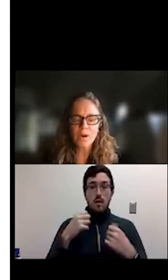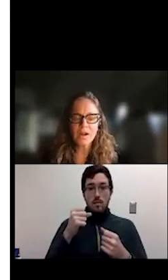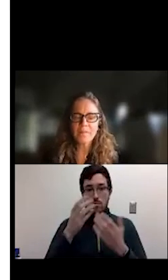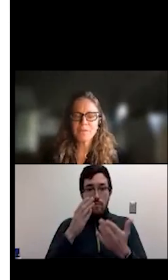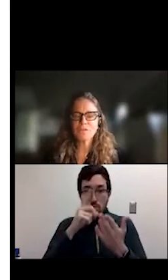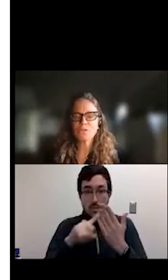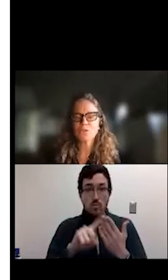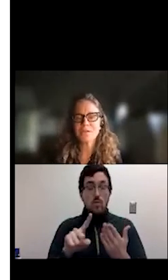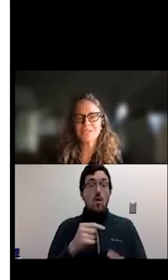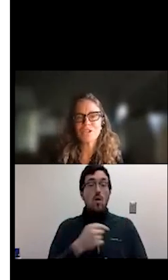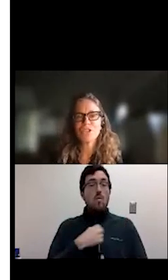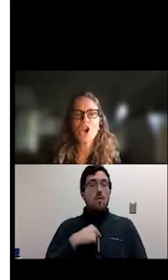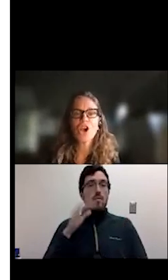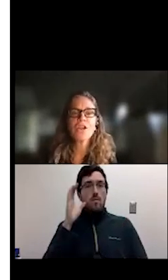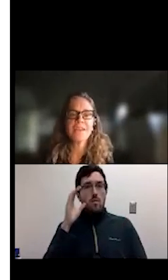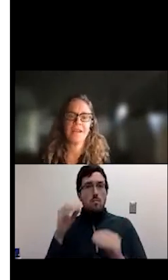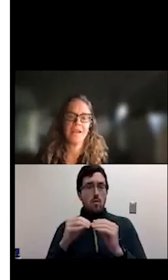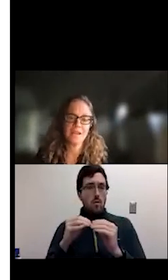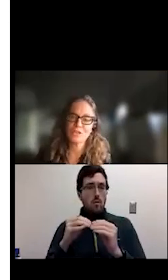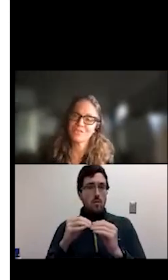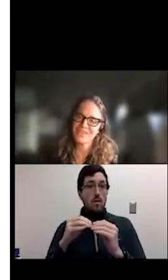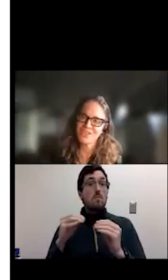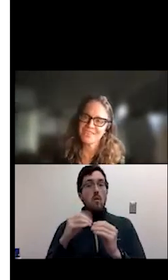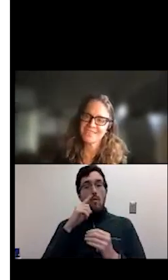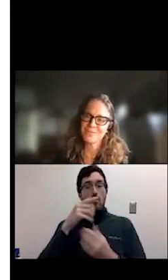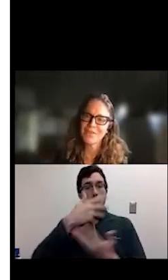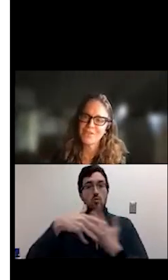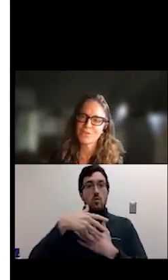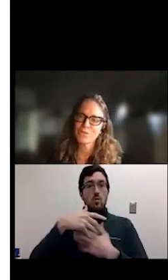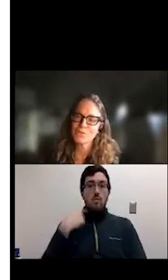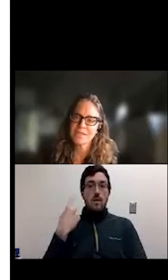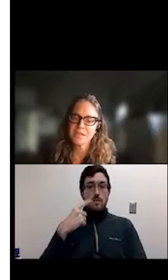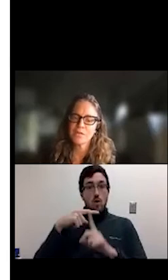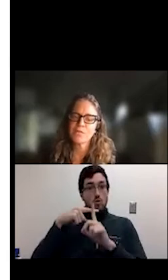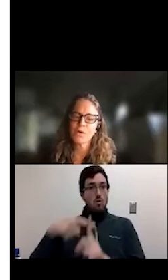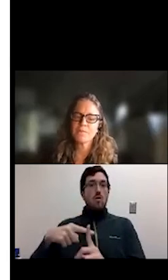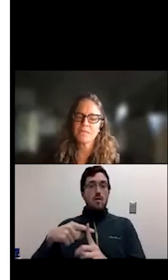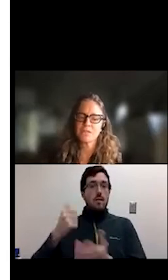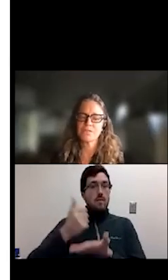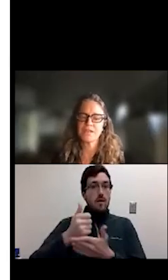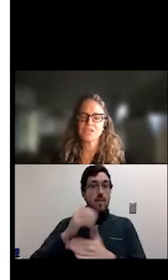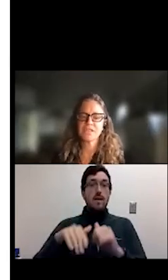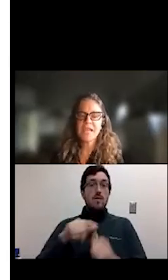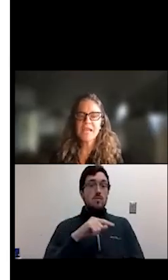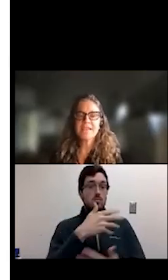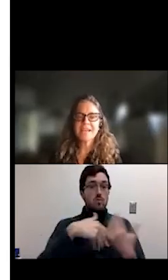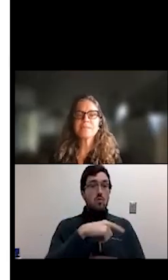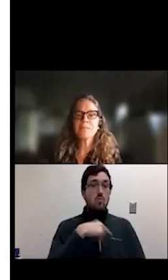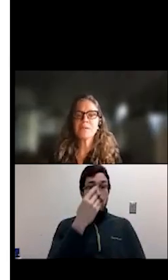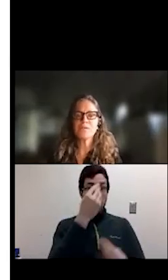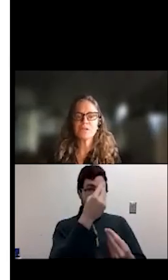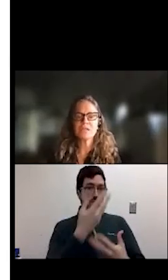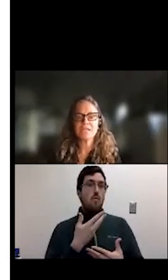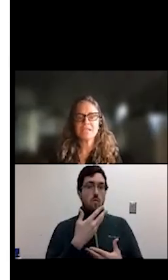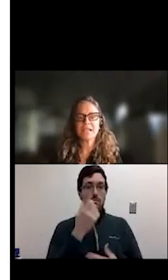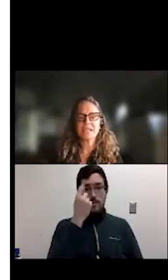heard more about social risk targeted interventions rather than social risk informed interventions. The